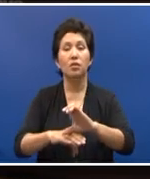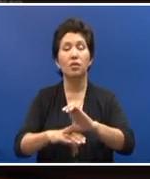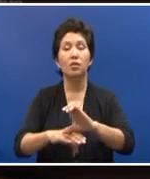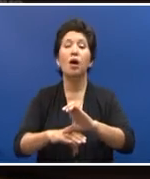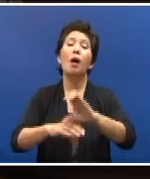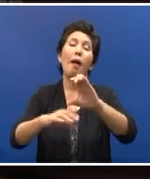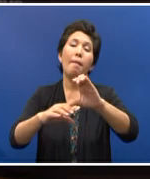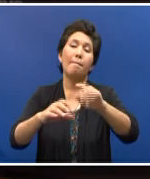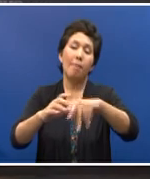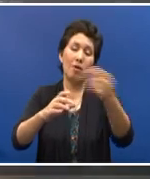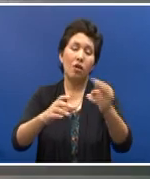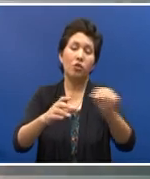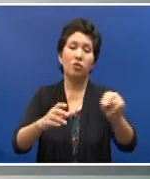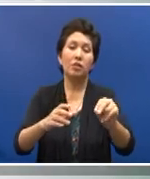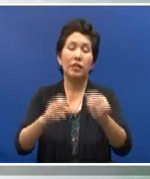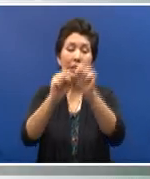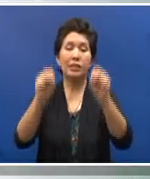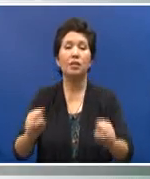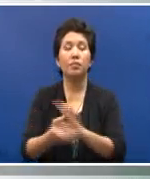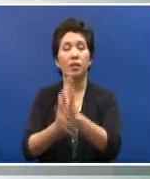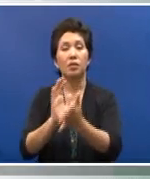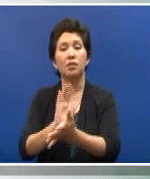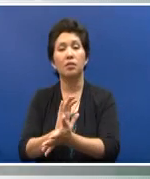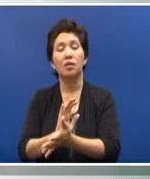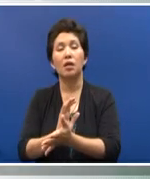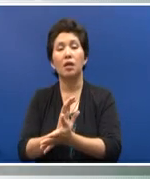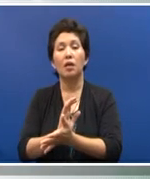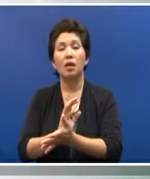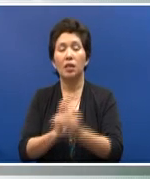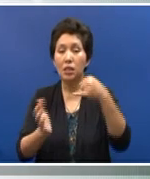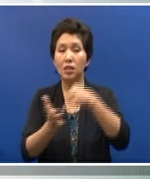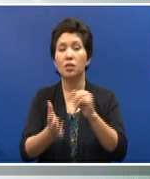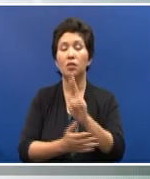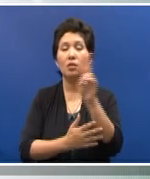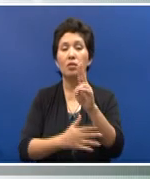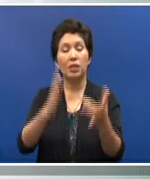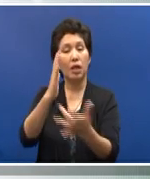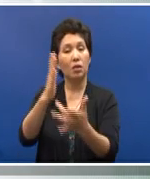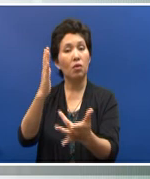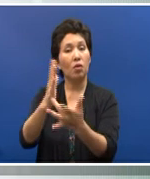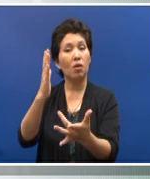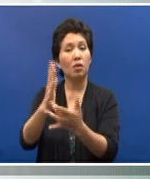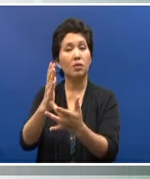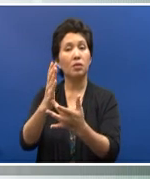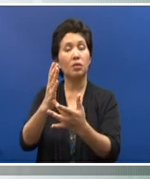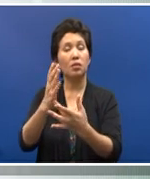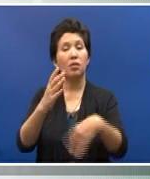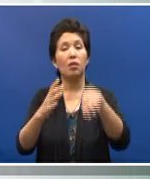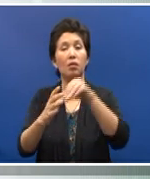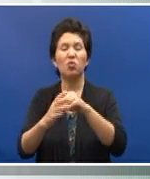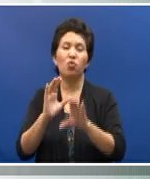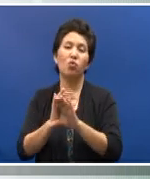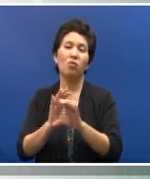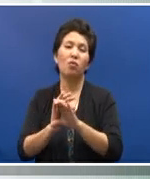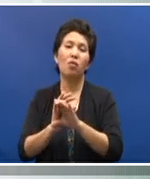system. Okay, so the characteristic is that it used the technological implements such as the